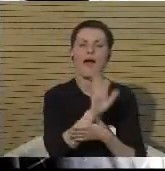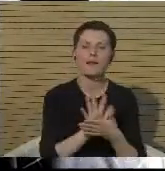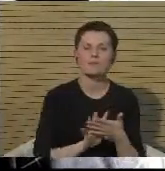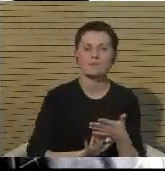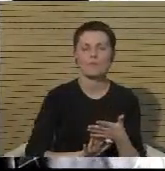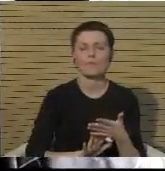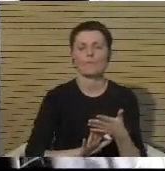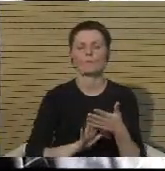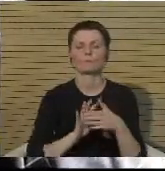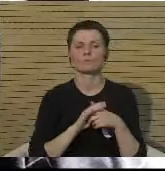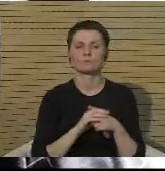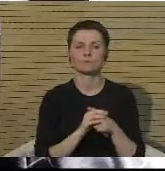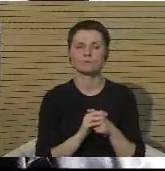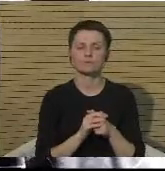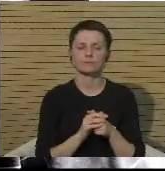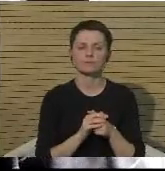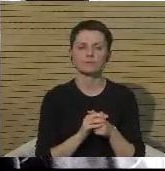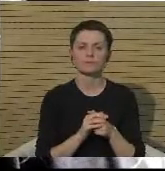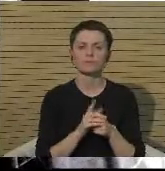fiction,